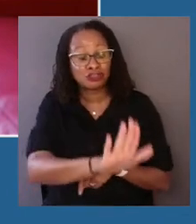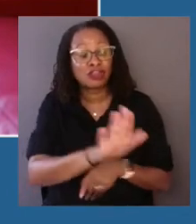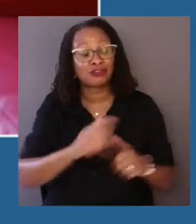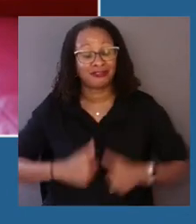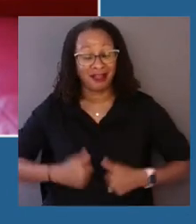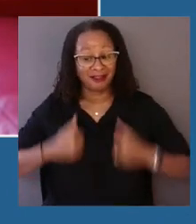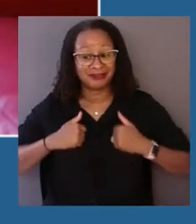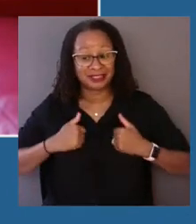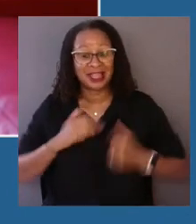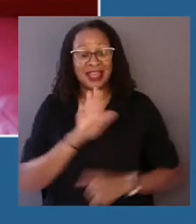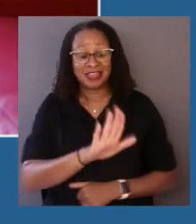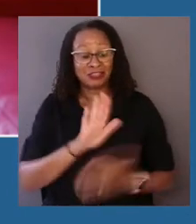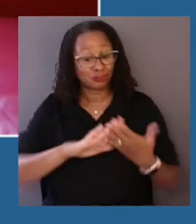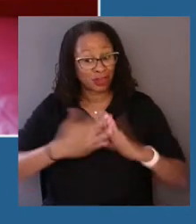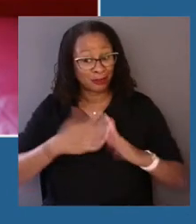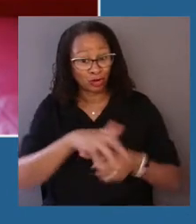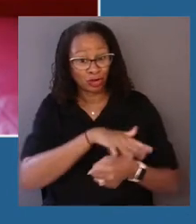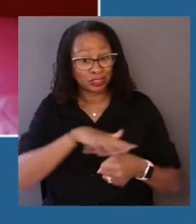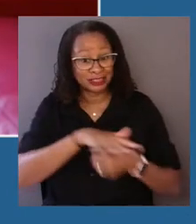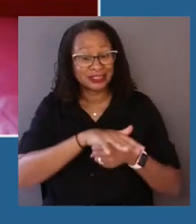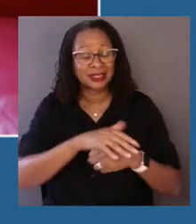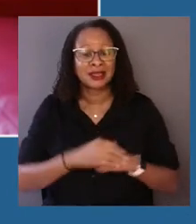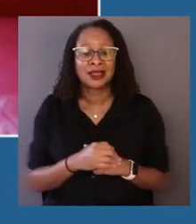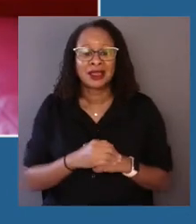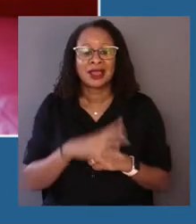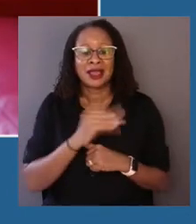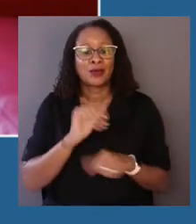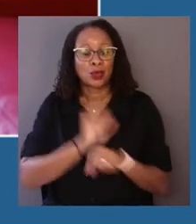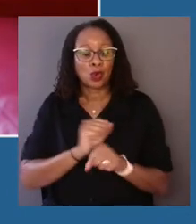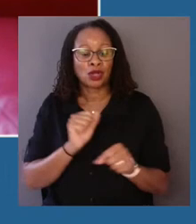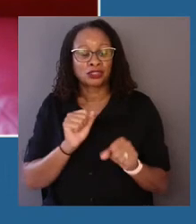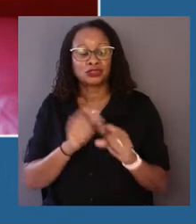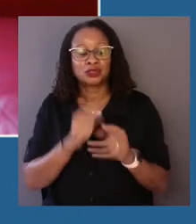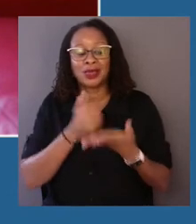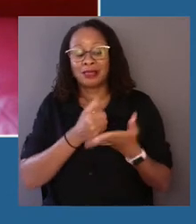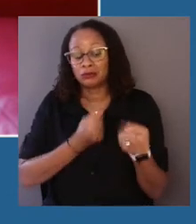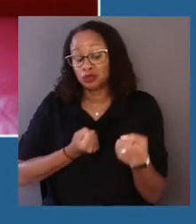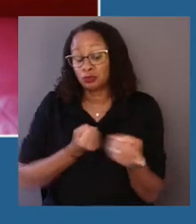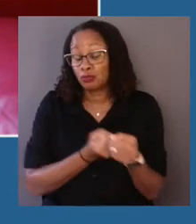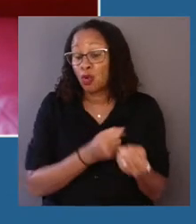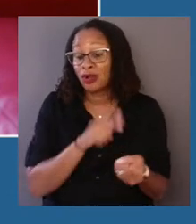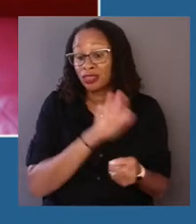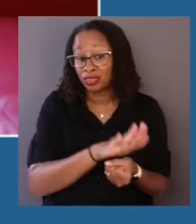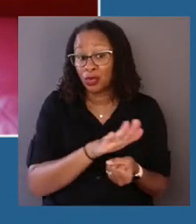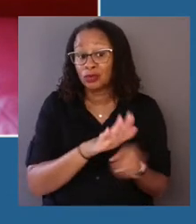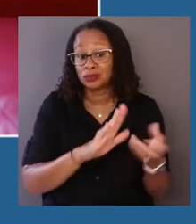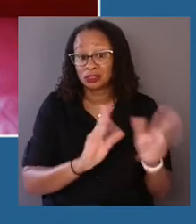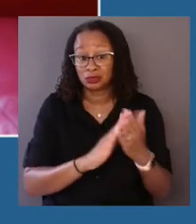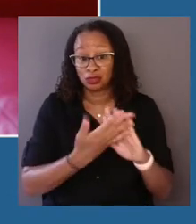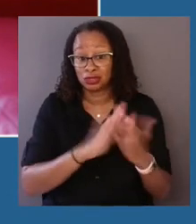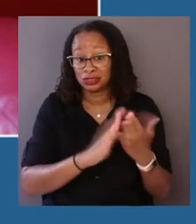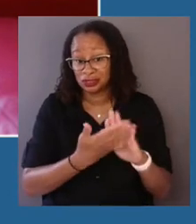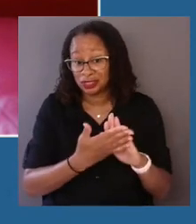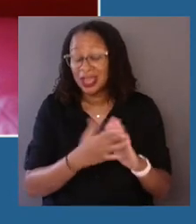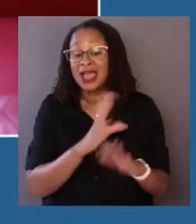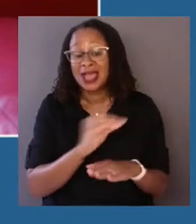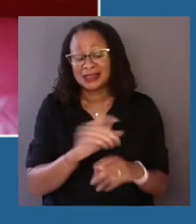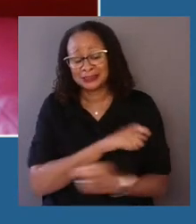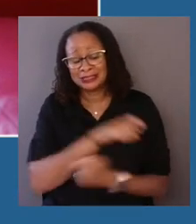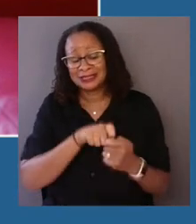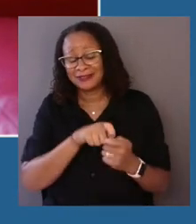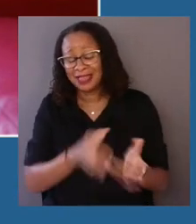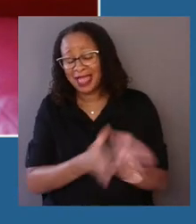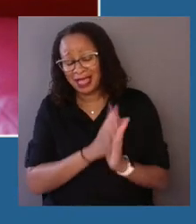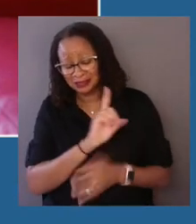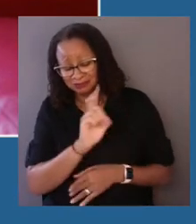their neighborhood. And we work to help support them and certainly ask them, what